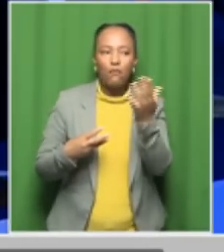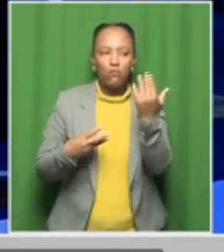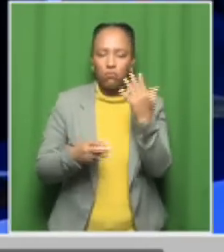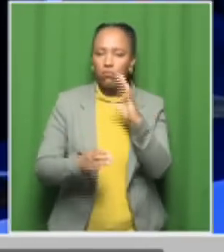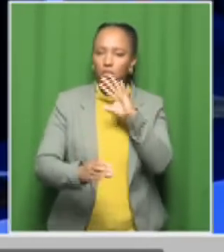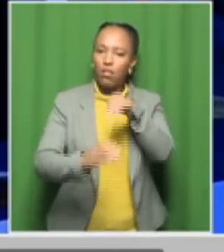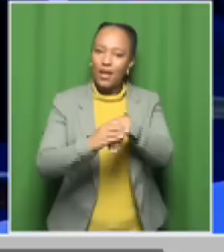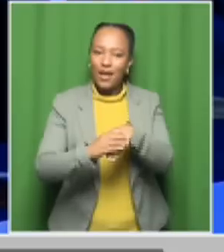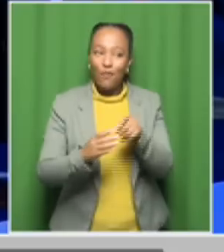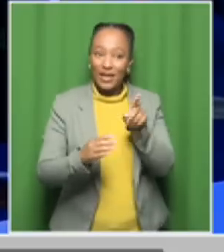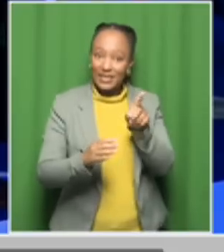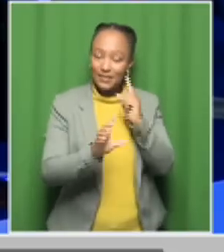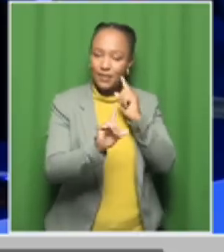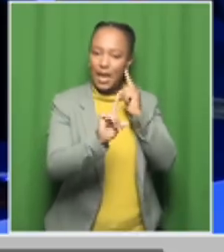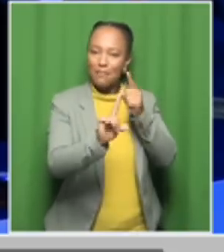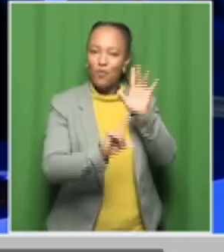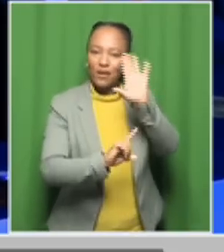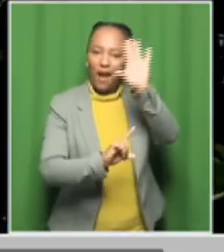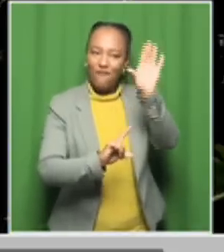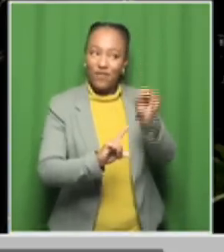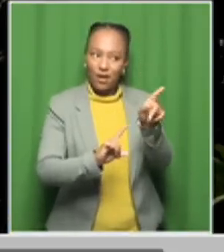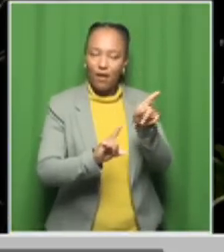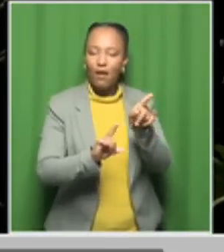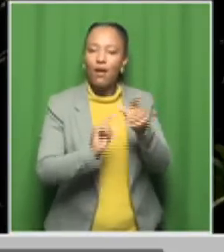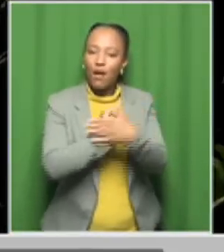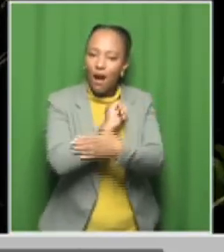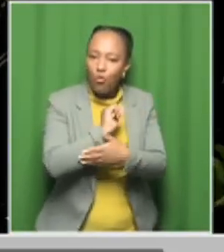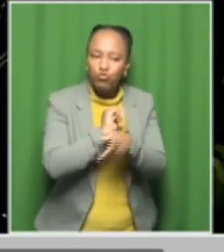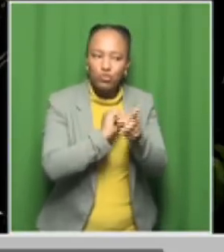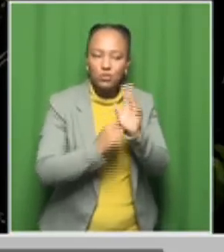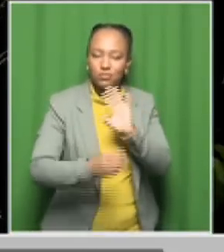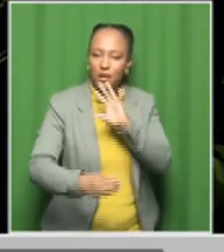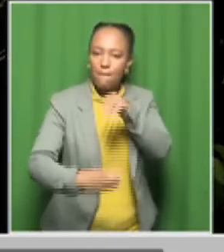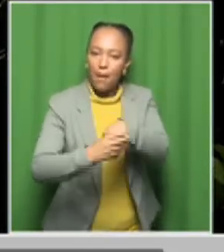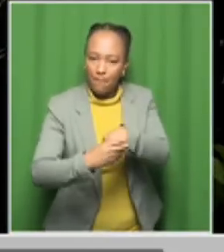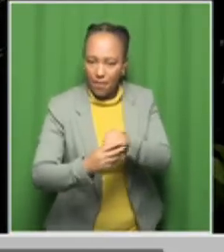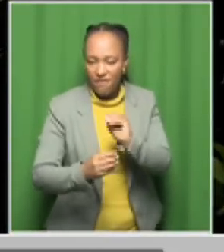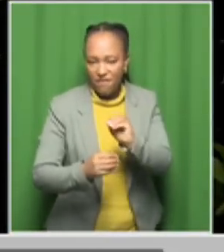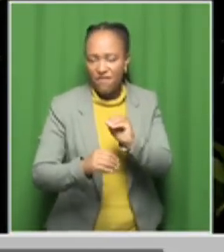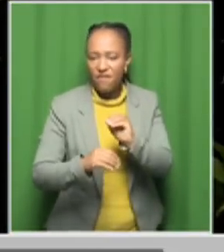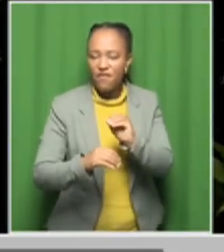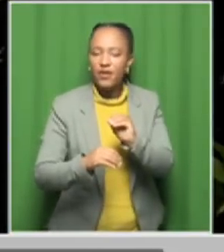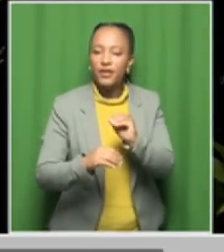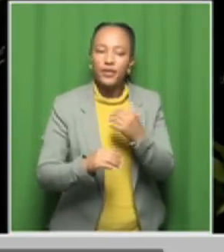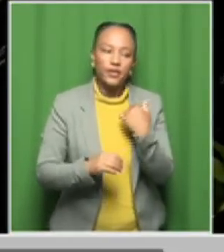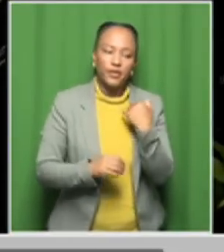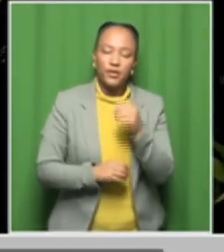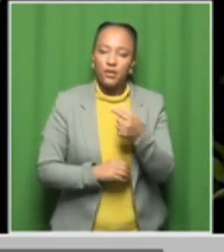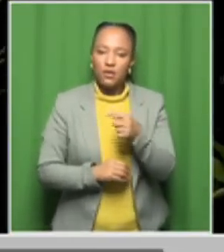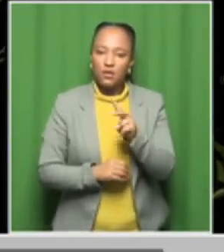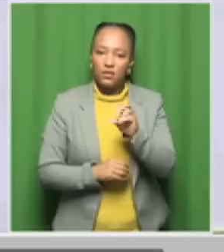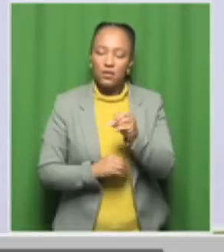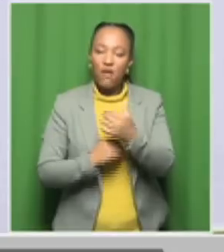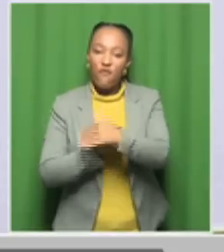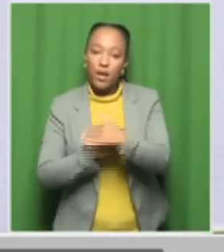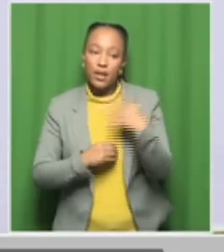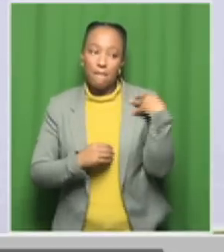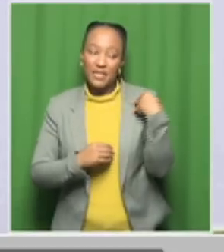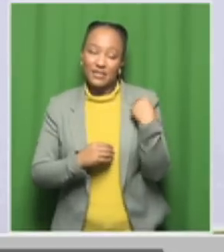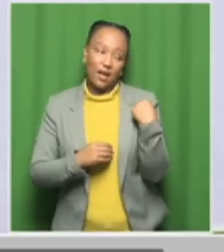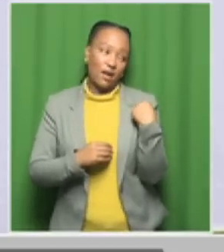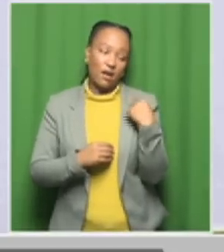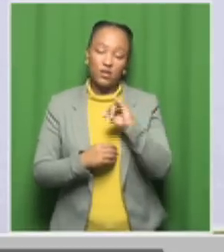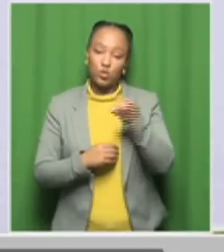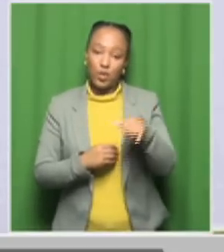of the continent, ensuring that it is heard. During the foreign ministers' meeting of the G20 that was held in Johannesburg